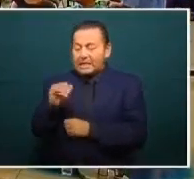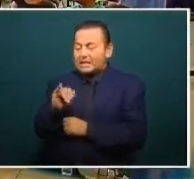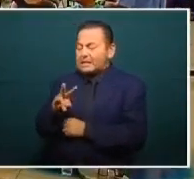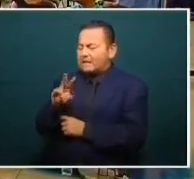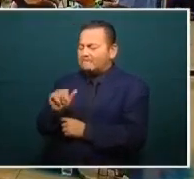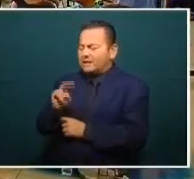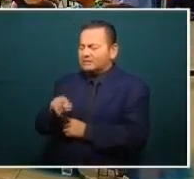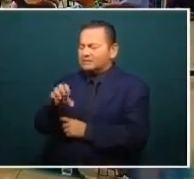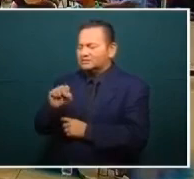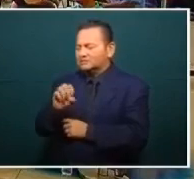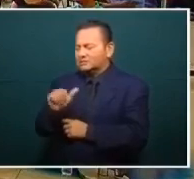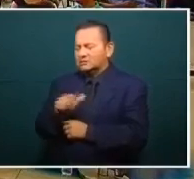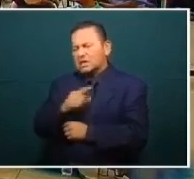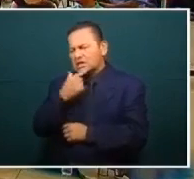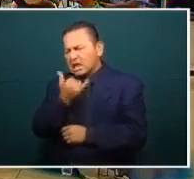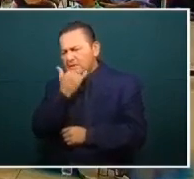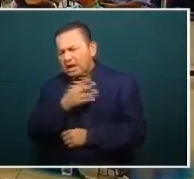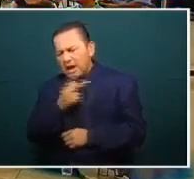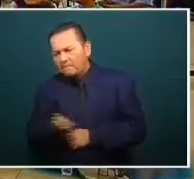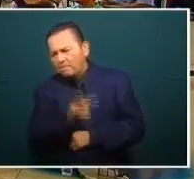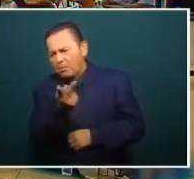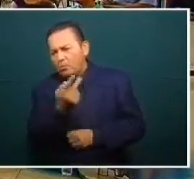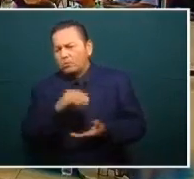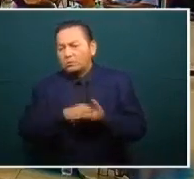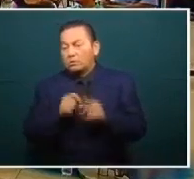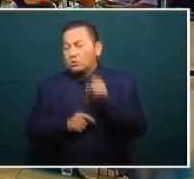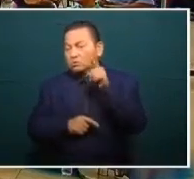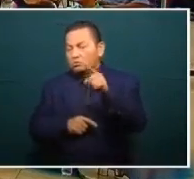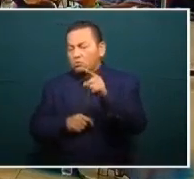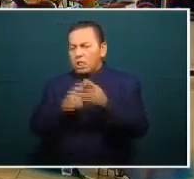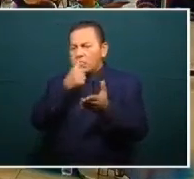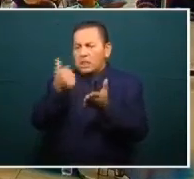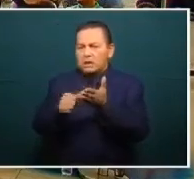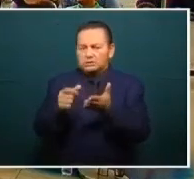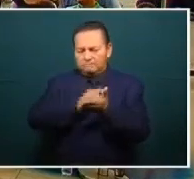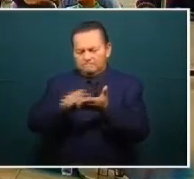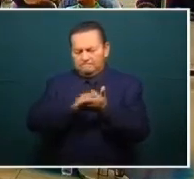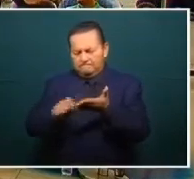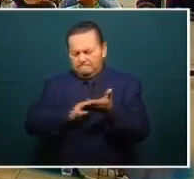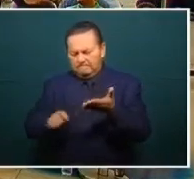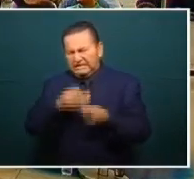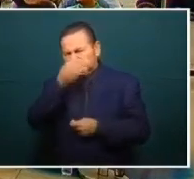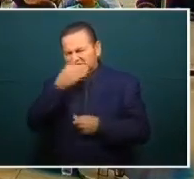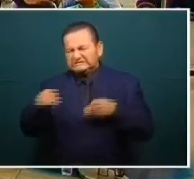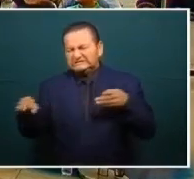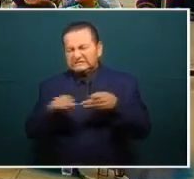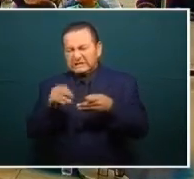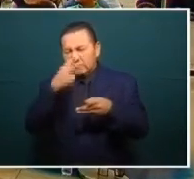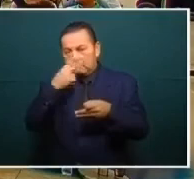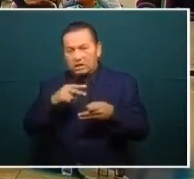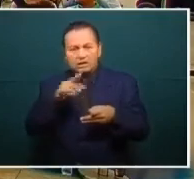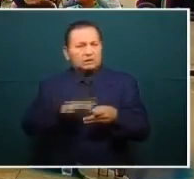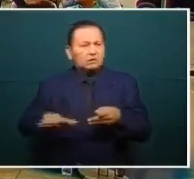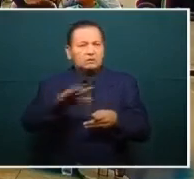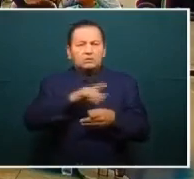What number was that? I want to save that. So that was 100.